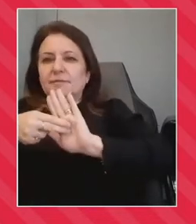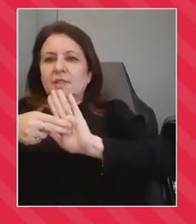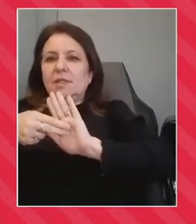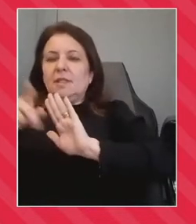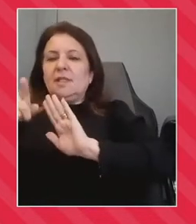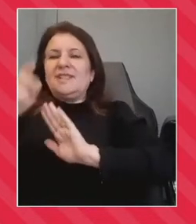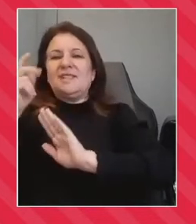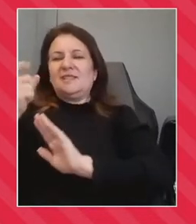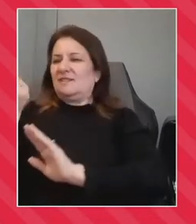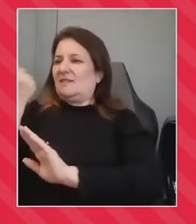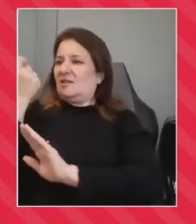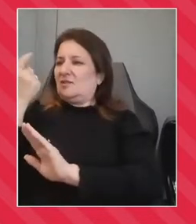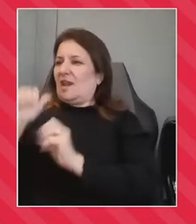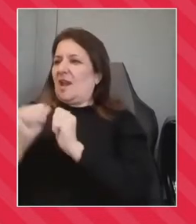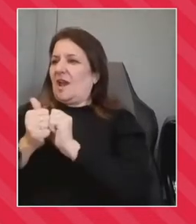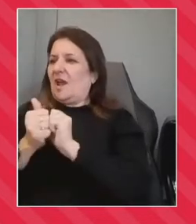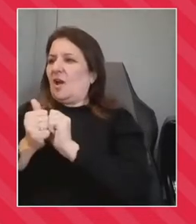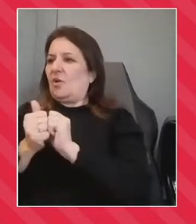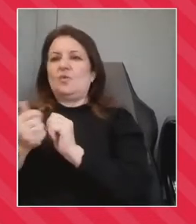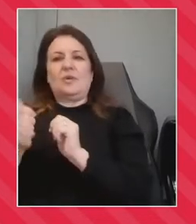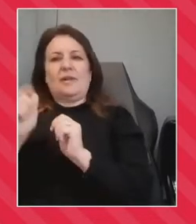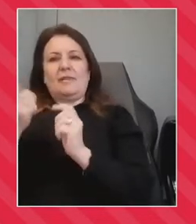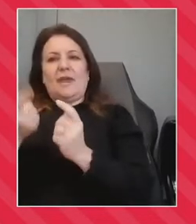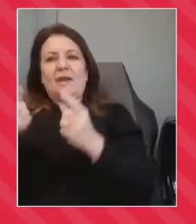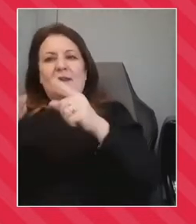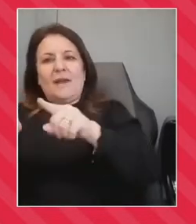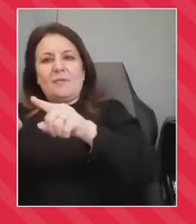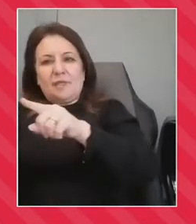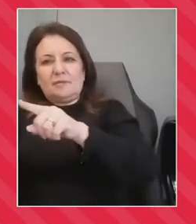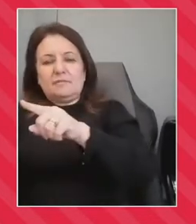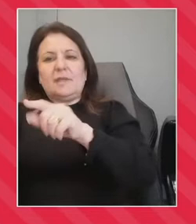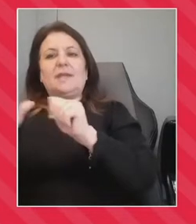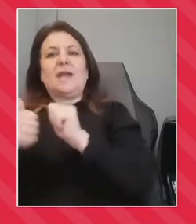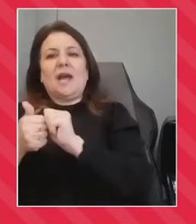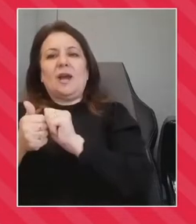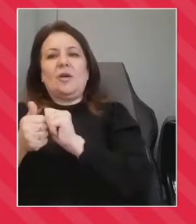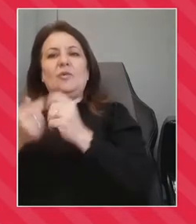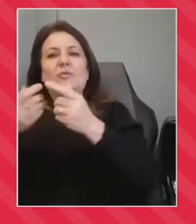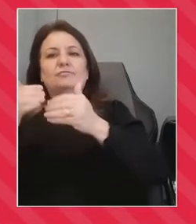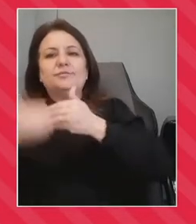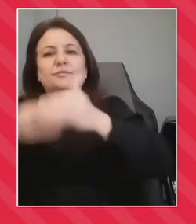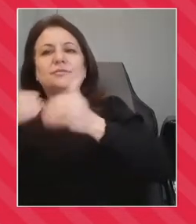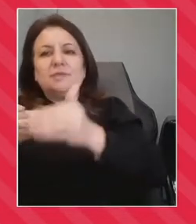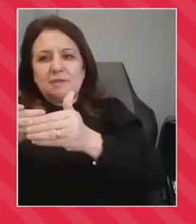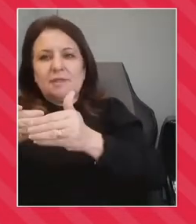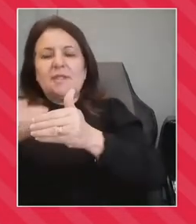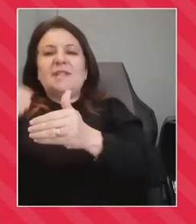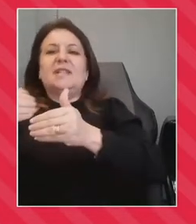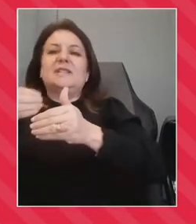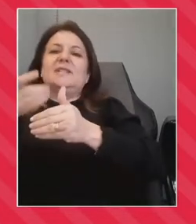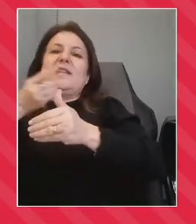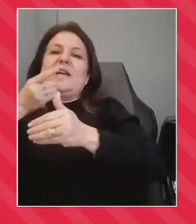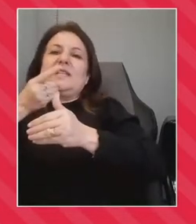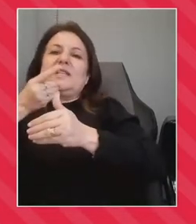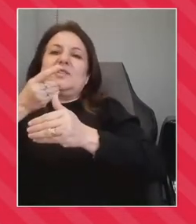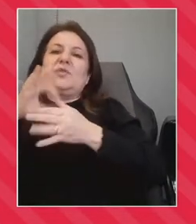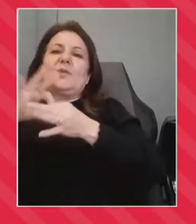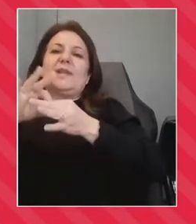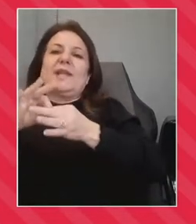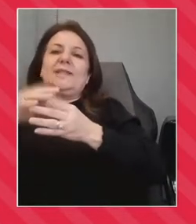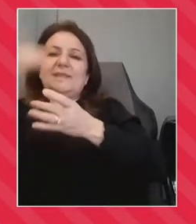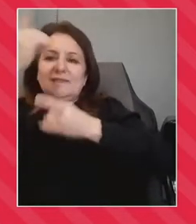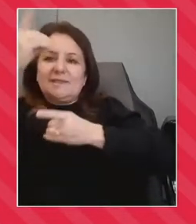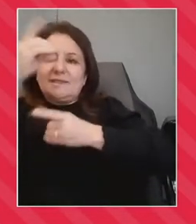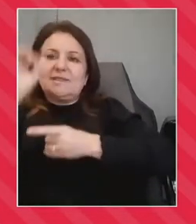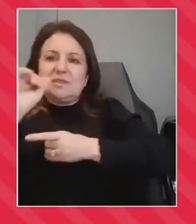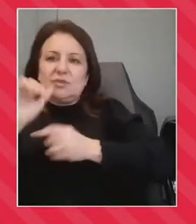these broader systemic inequities drive disparities in our diets and diet-related disease. And through my work, you know, one thing